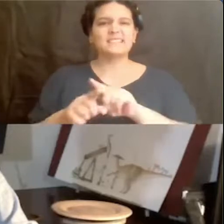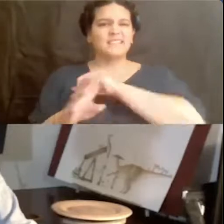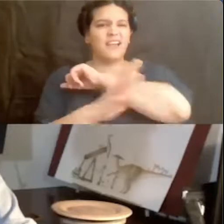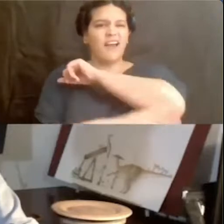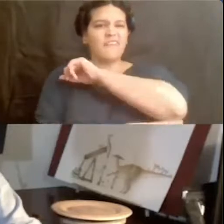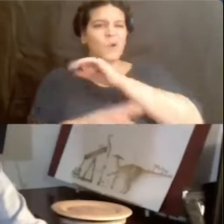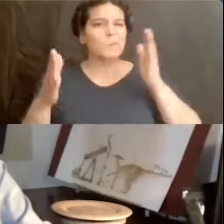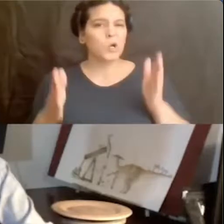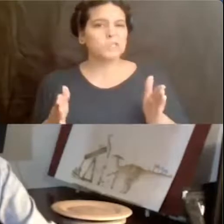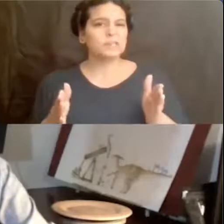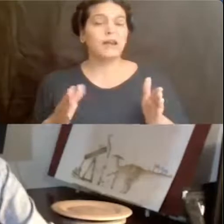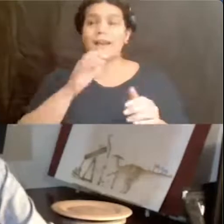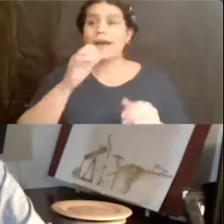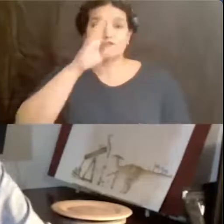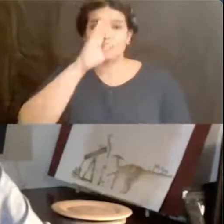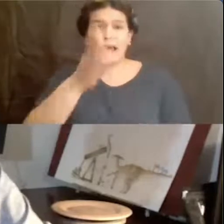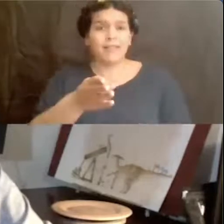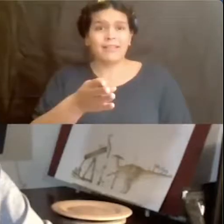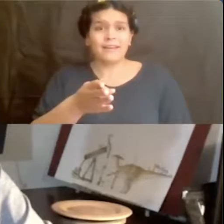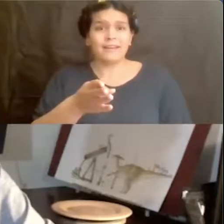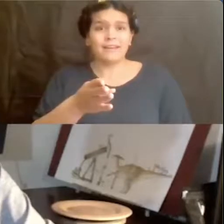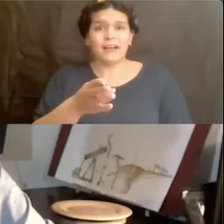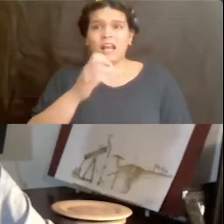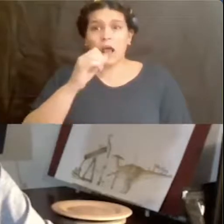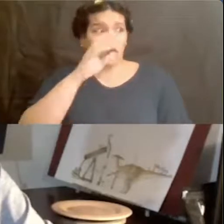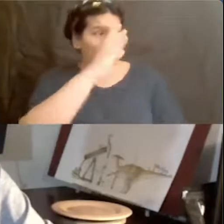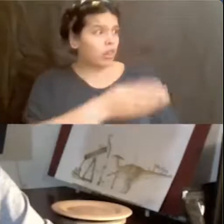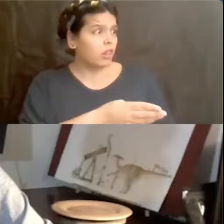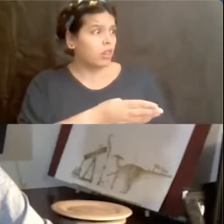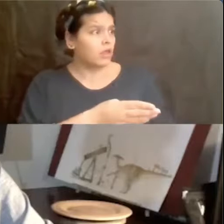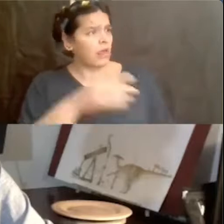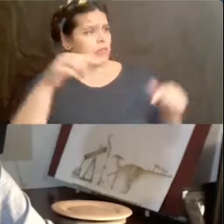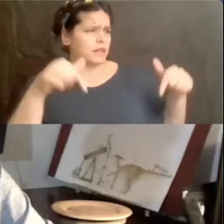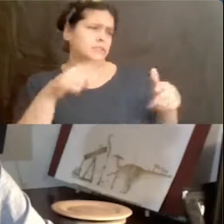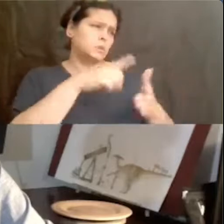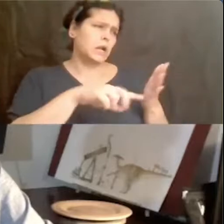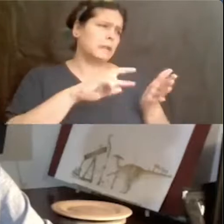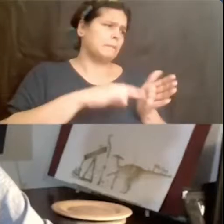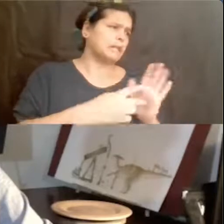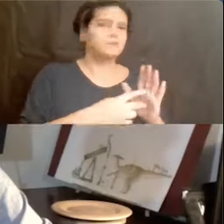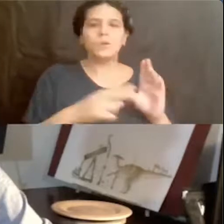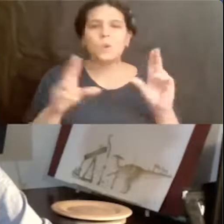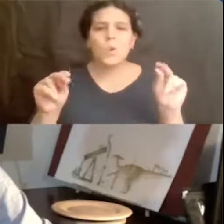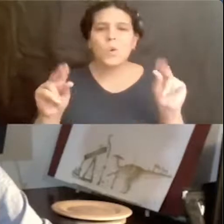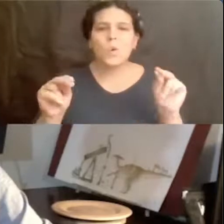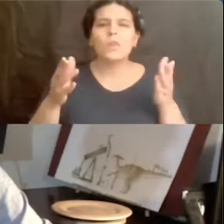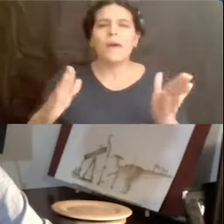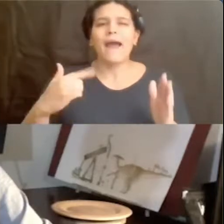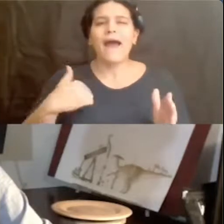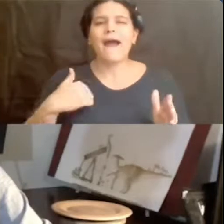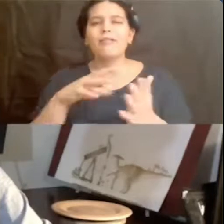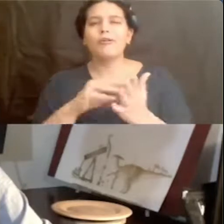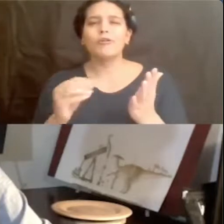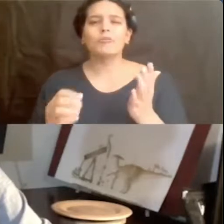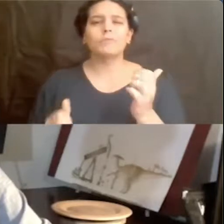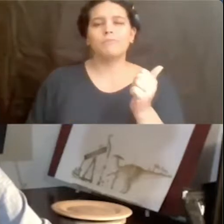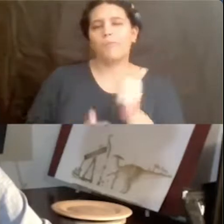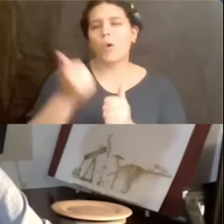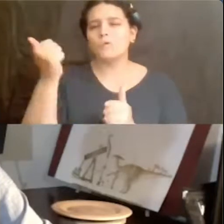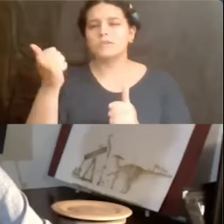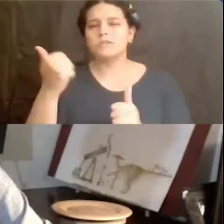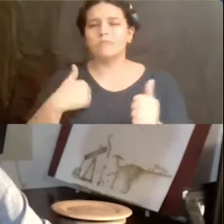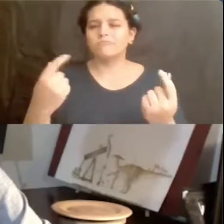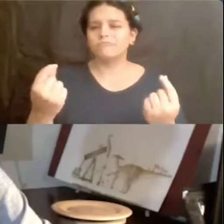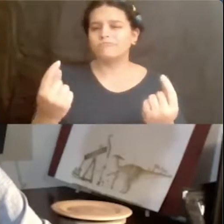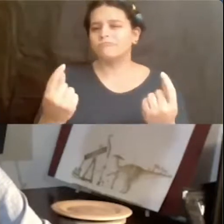not even directly either, too. Just, I think the way I learned most of the things that I did is I just asked